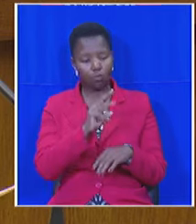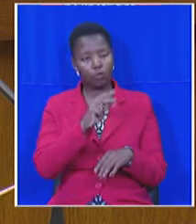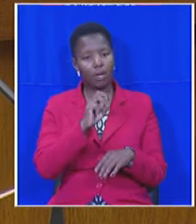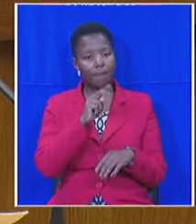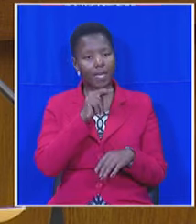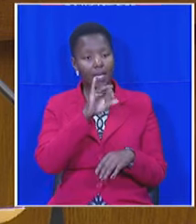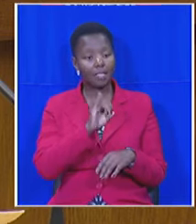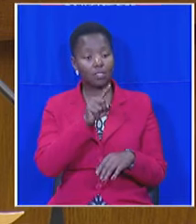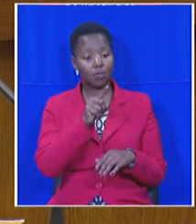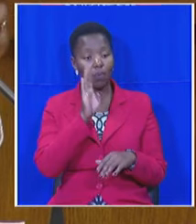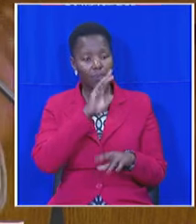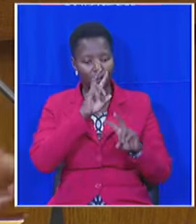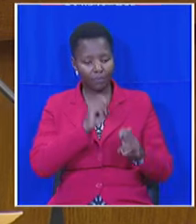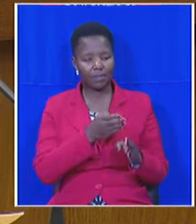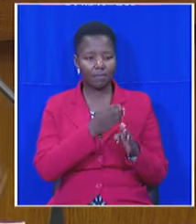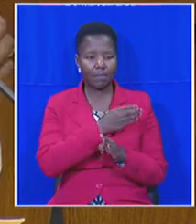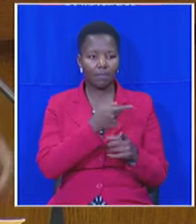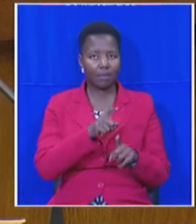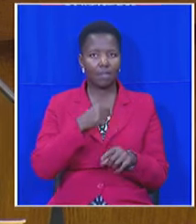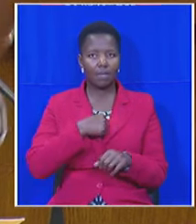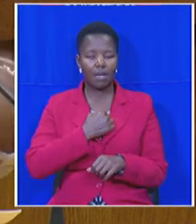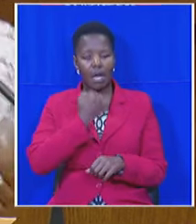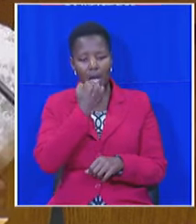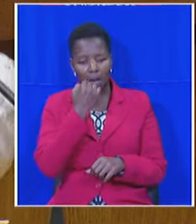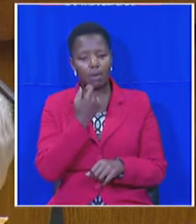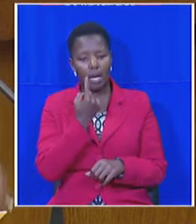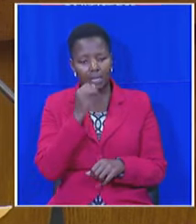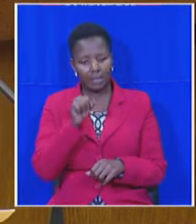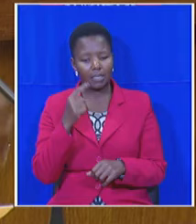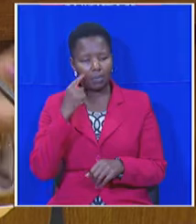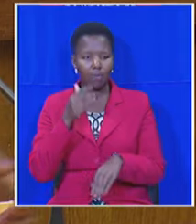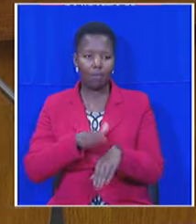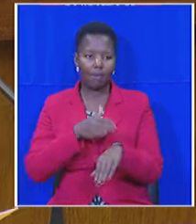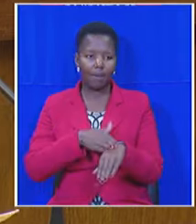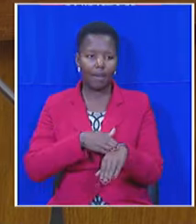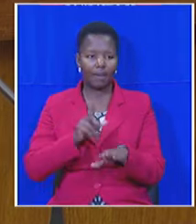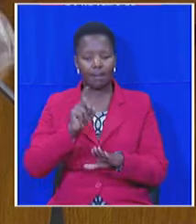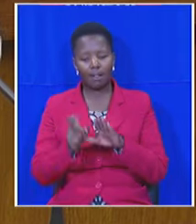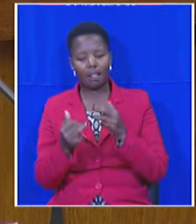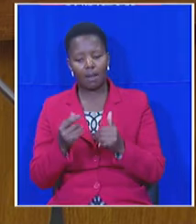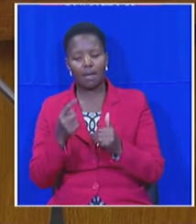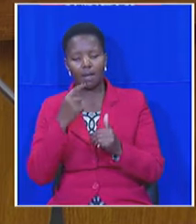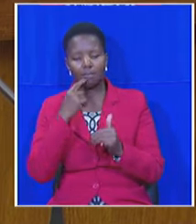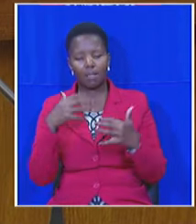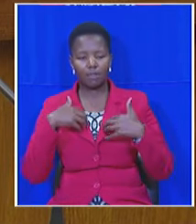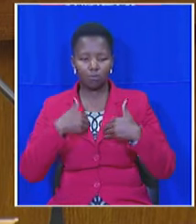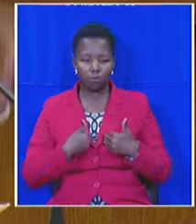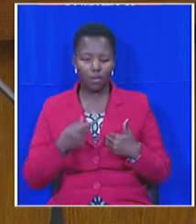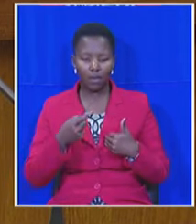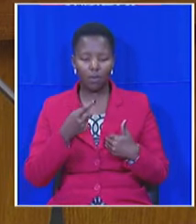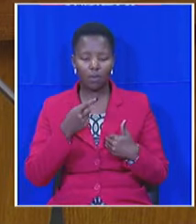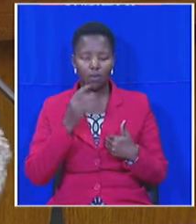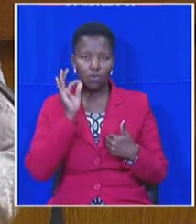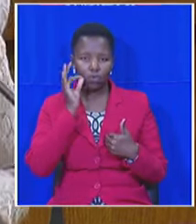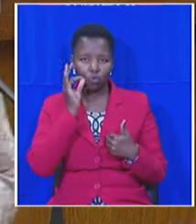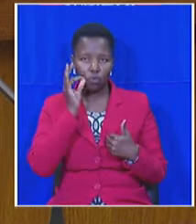really done your homework this time. Apologies, I really understand it's very late at night. Possibly you have been affected by the sugar levels.